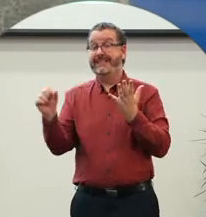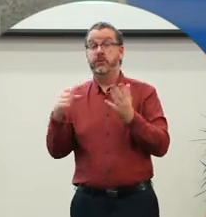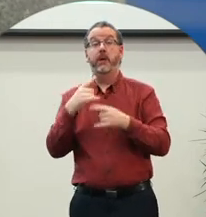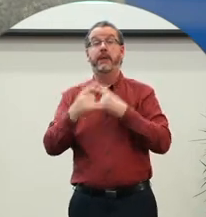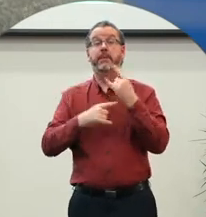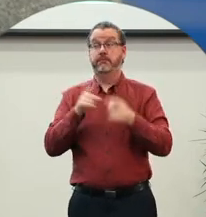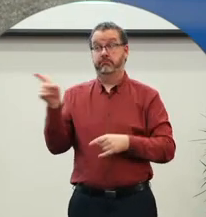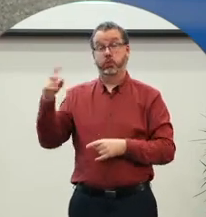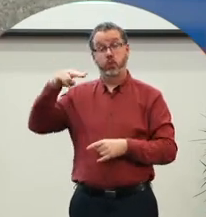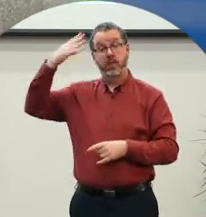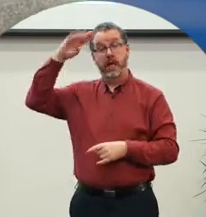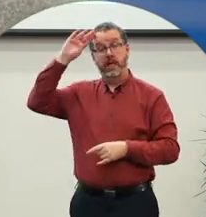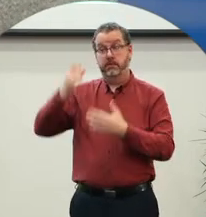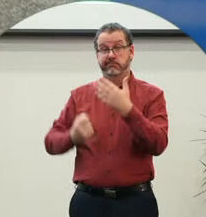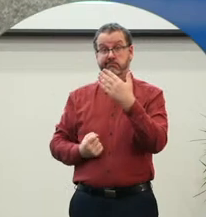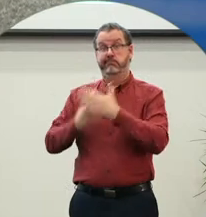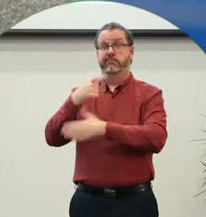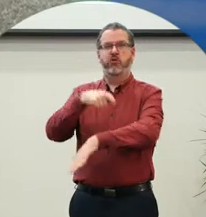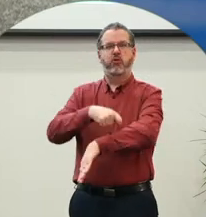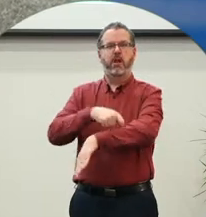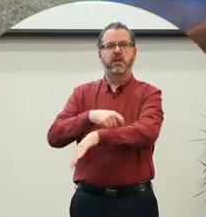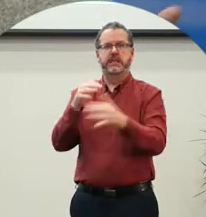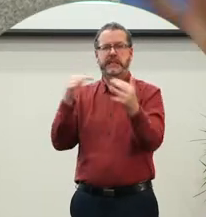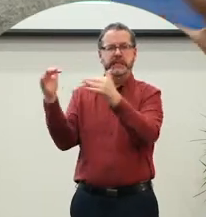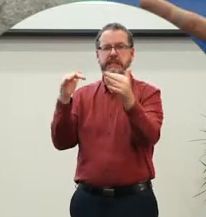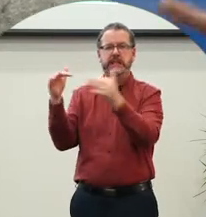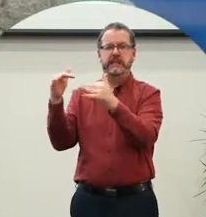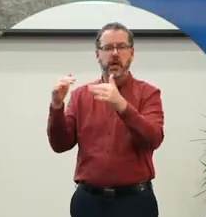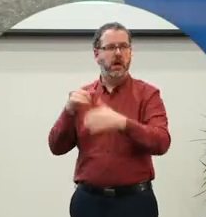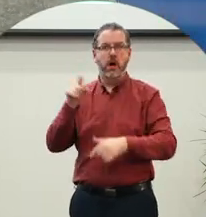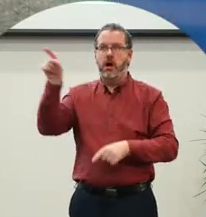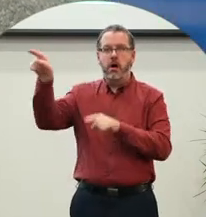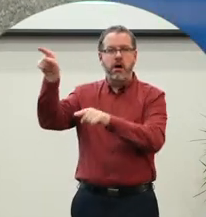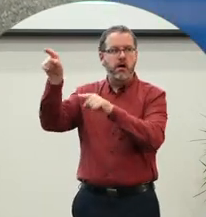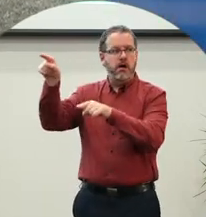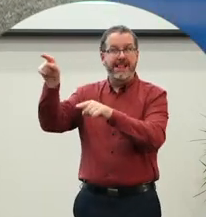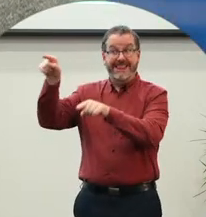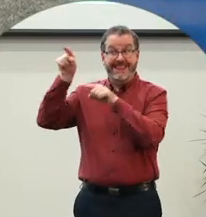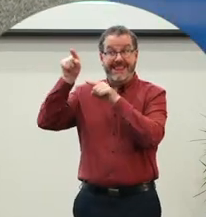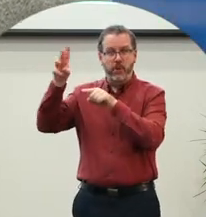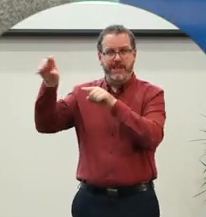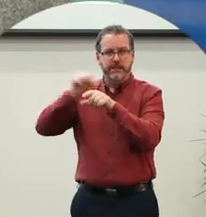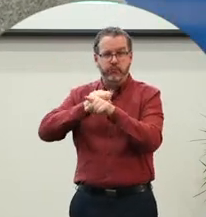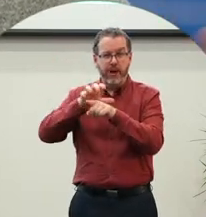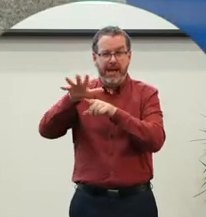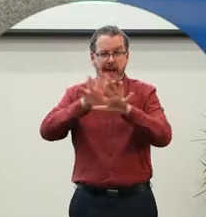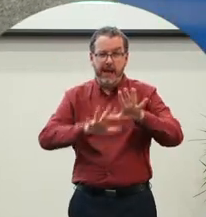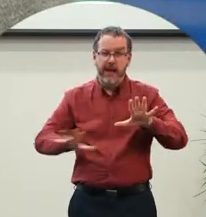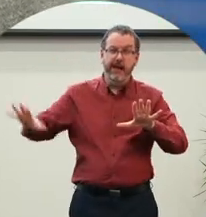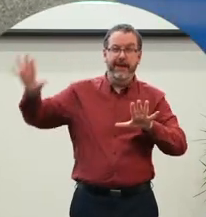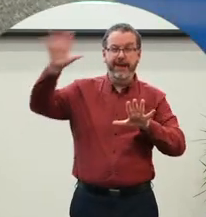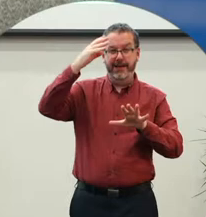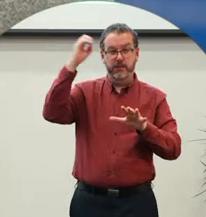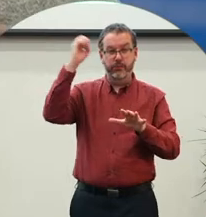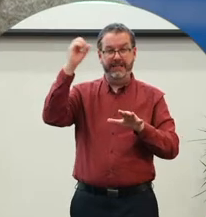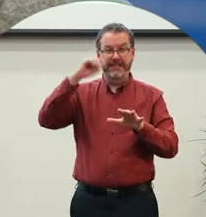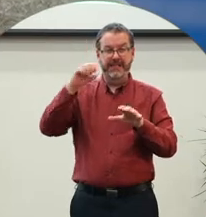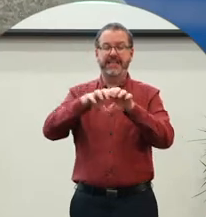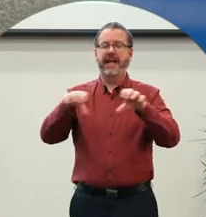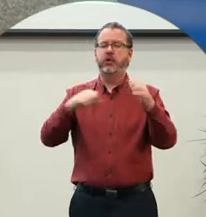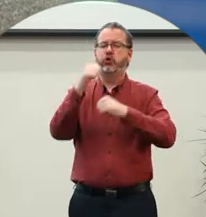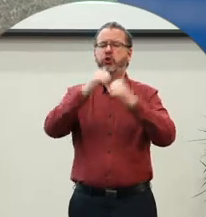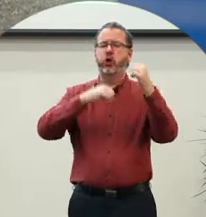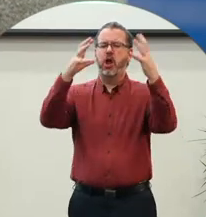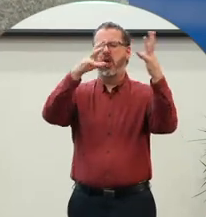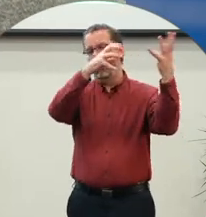and he's like, this is the answer we're looking for. This is going to lead to the breakup of the United Kingdom and the overthrow of the class system in Britain. If we just back the